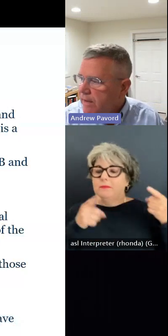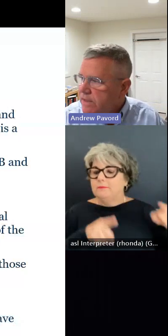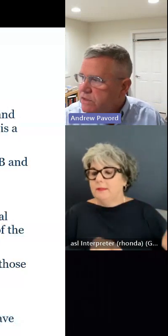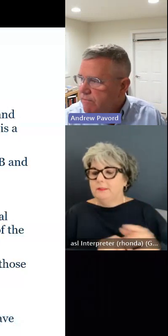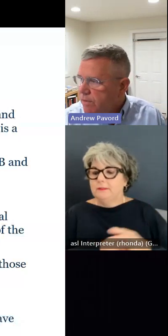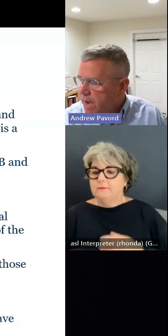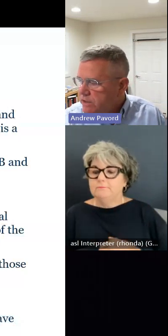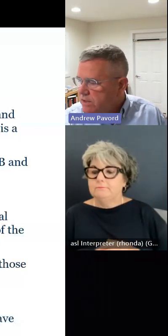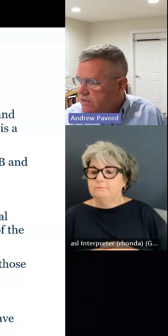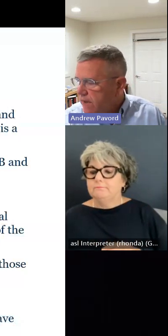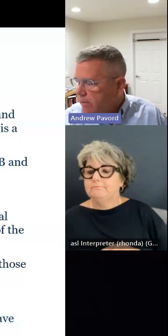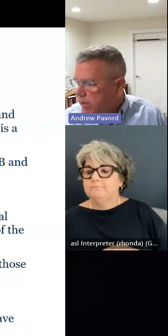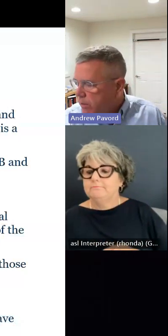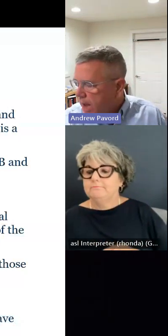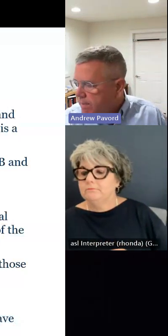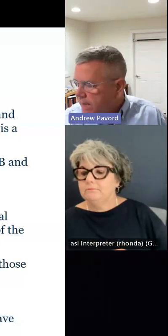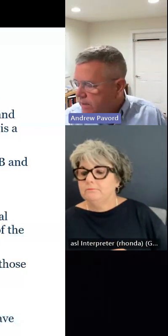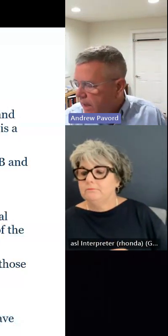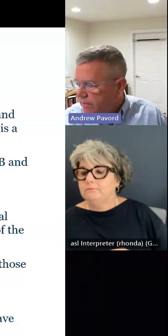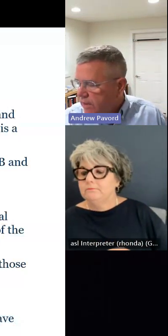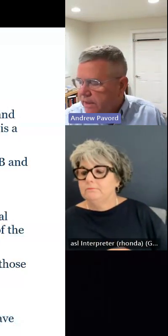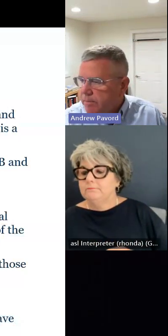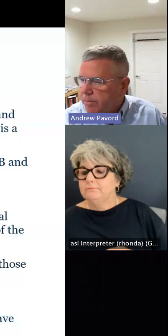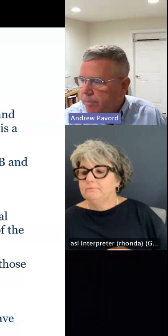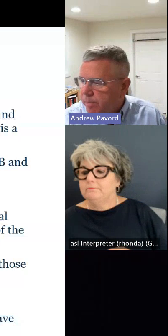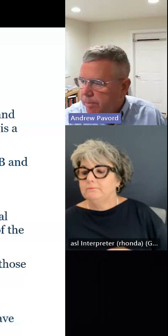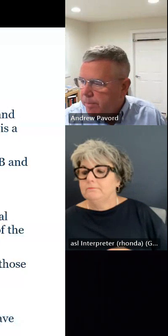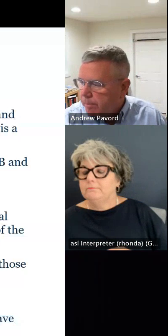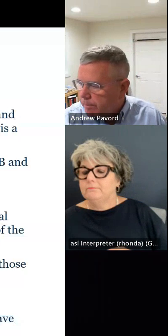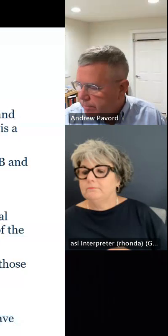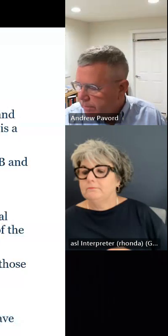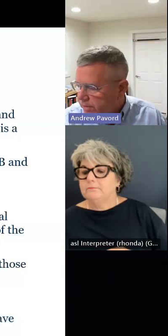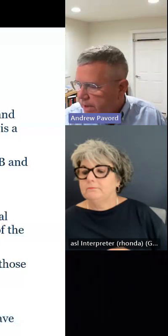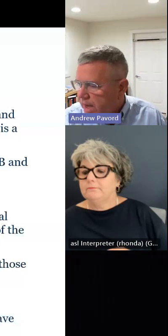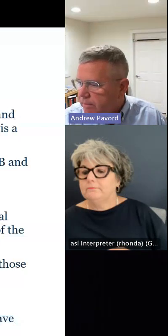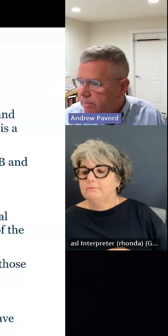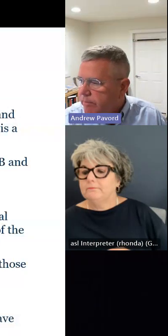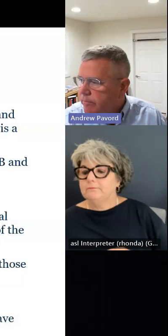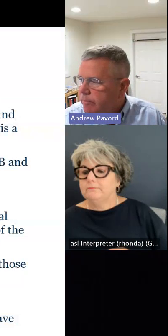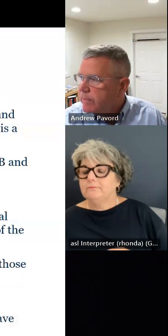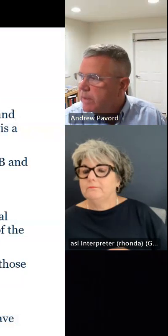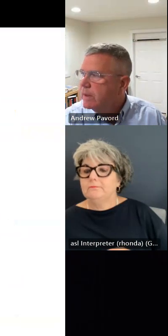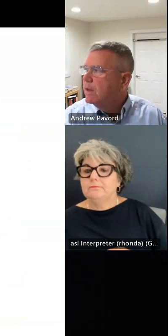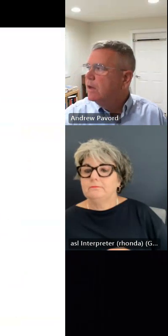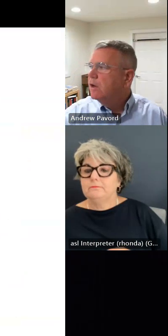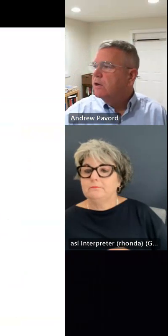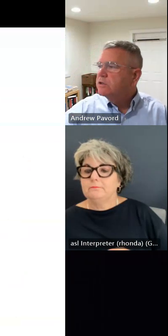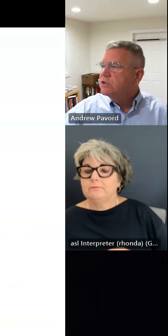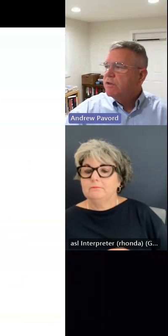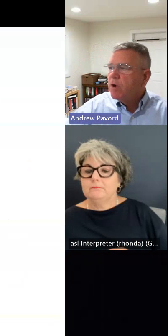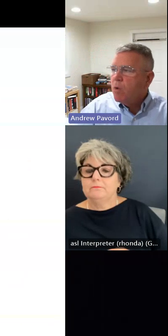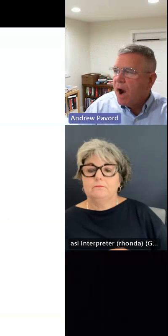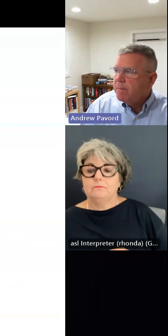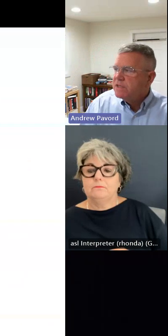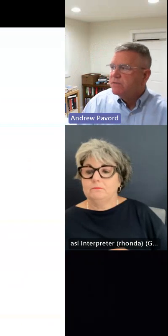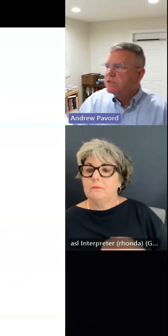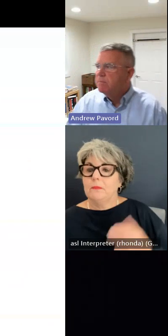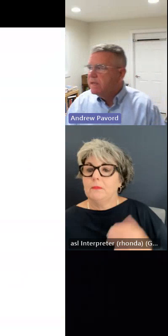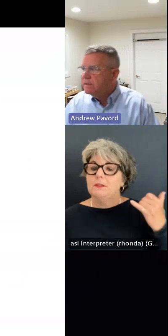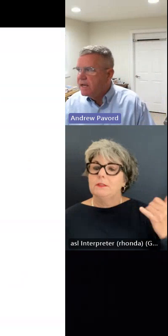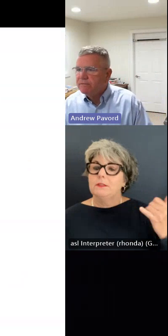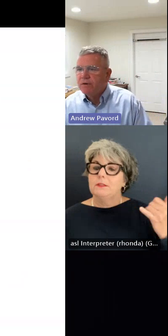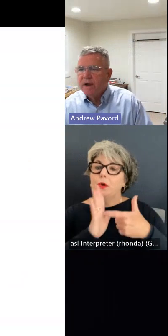Okay, and this information is available on the web at the link there at the bottom. So the